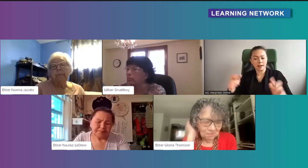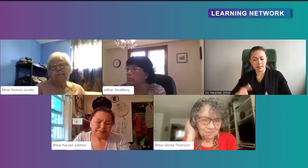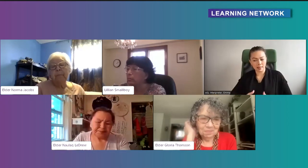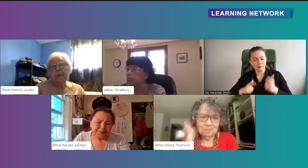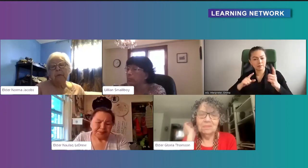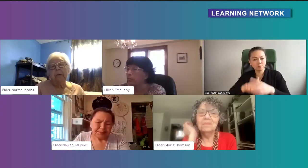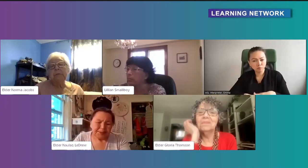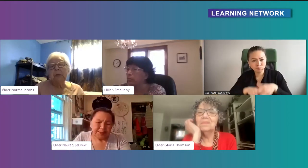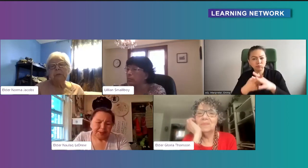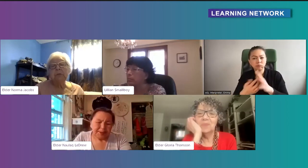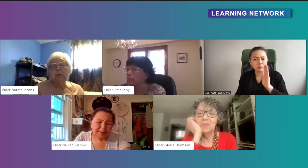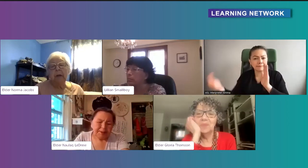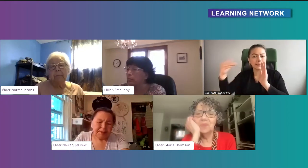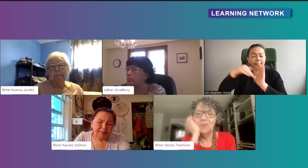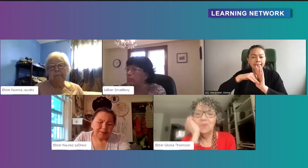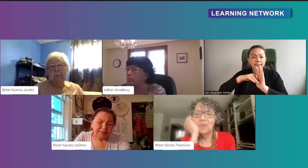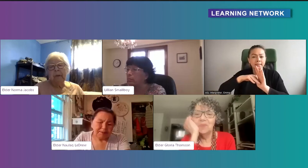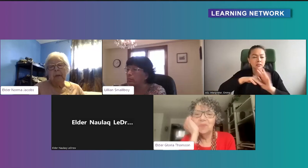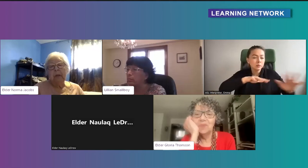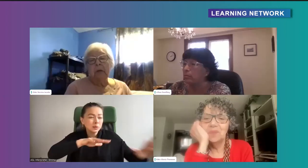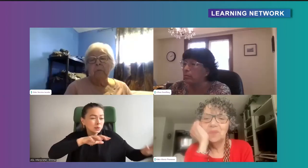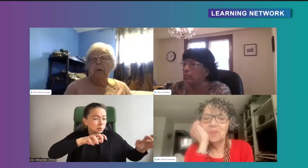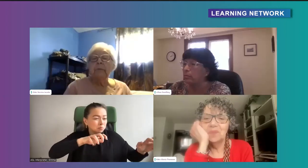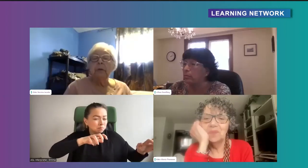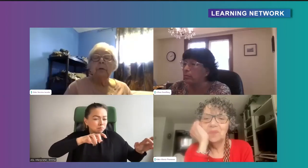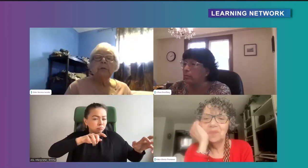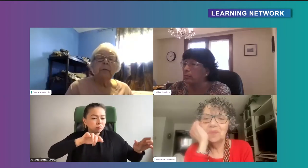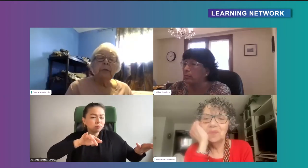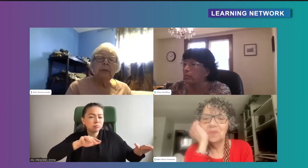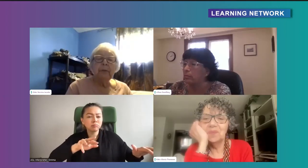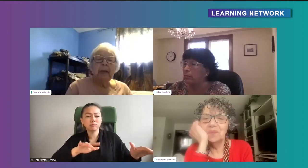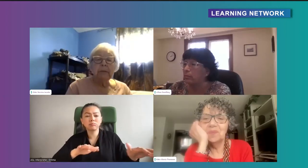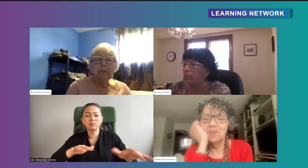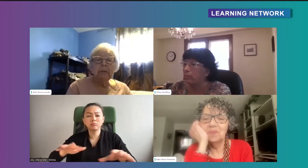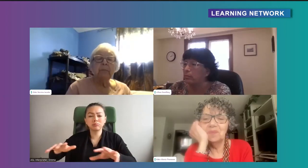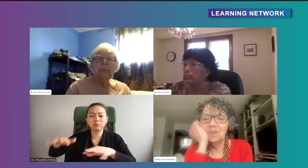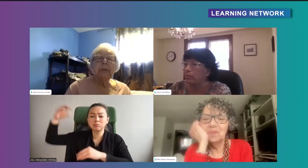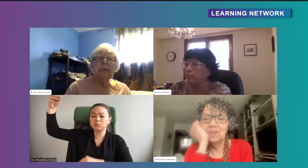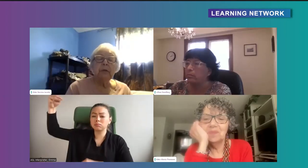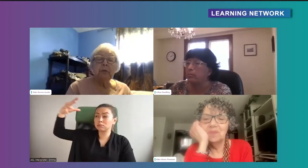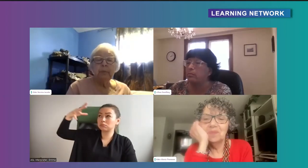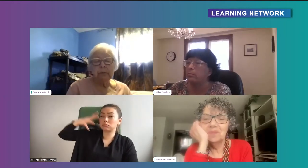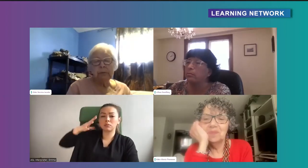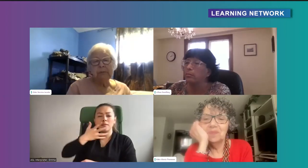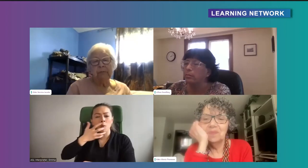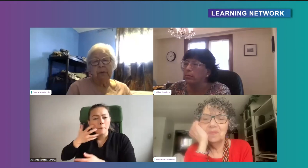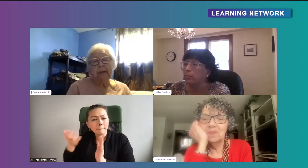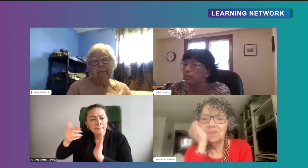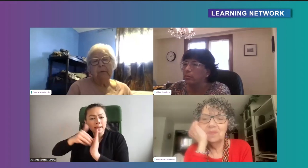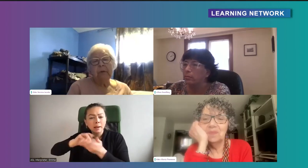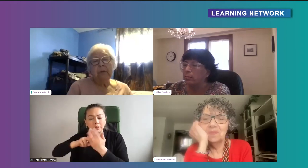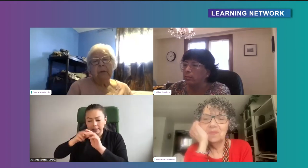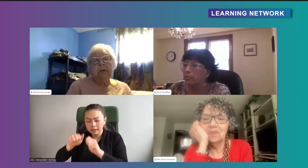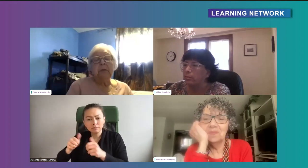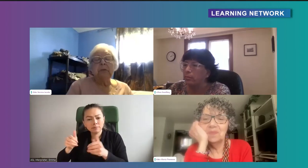warm up, you know, the sun's going to come and warm the earth so that we can plant and begin that new process for